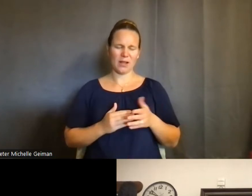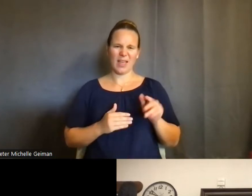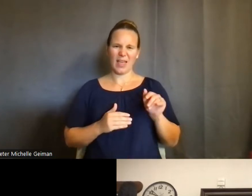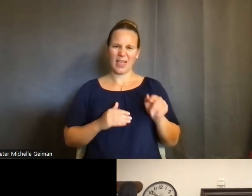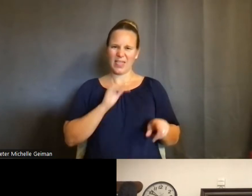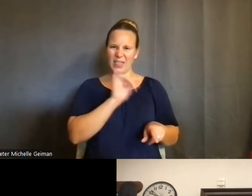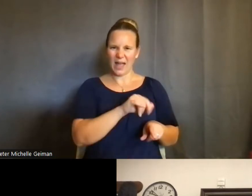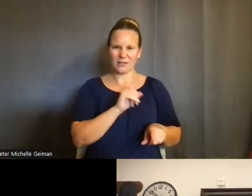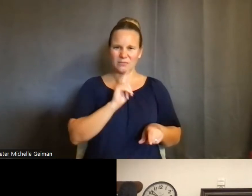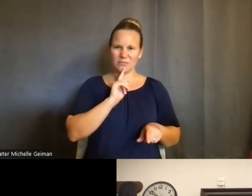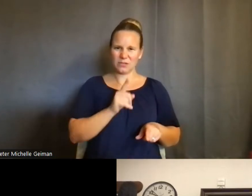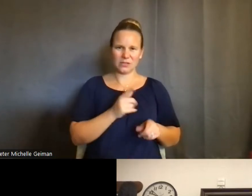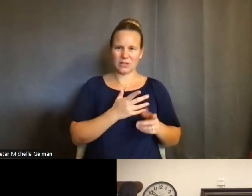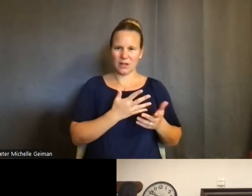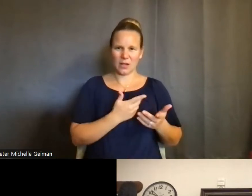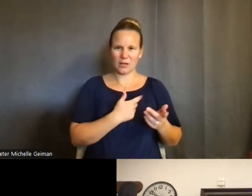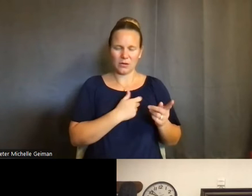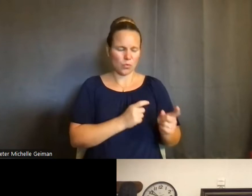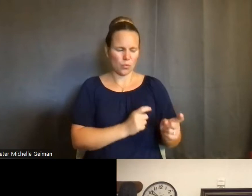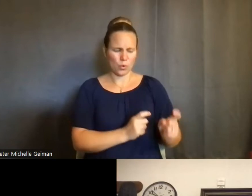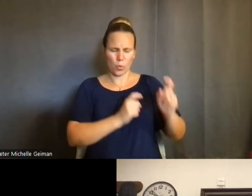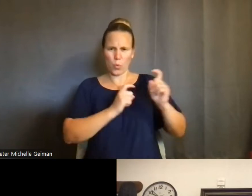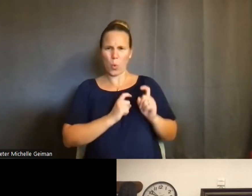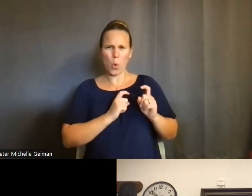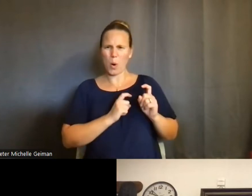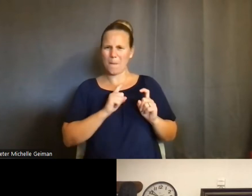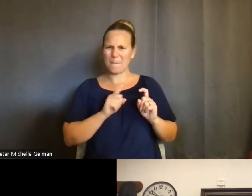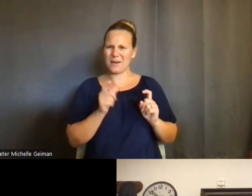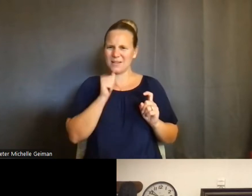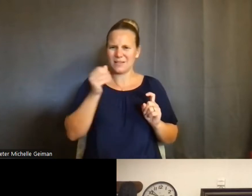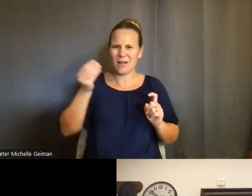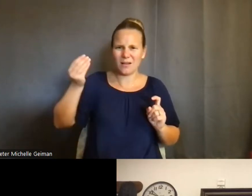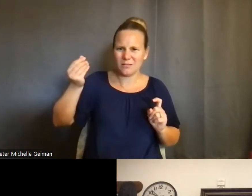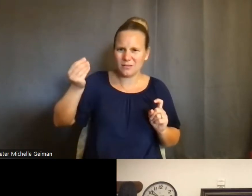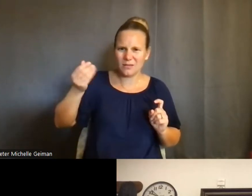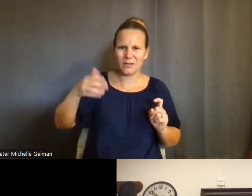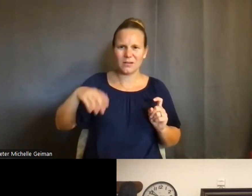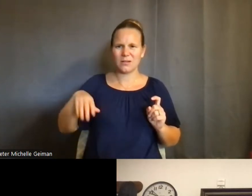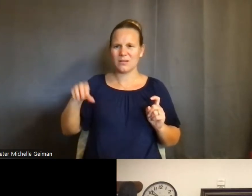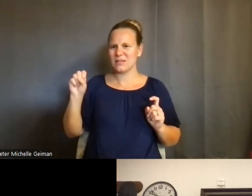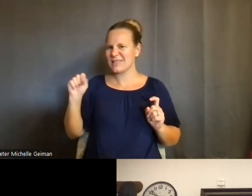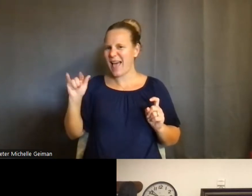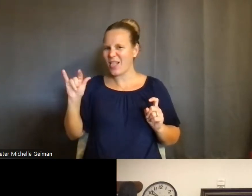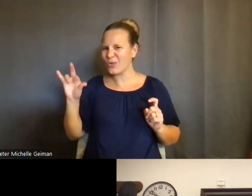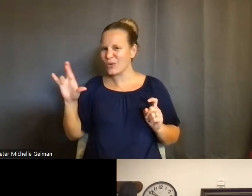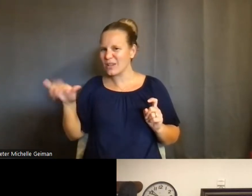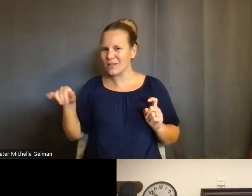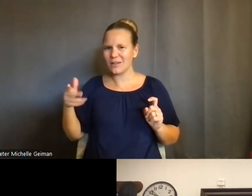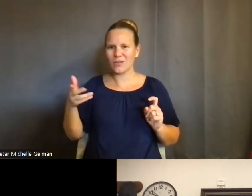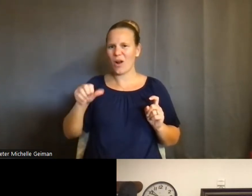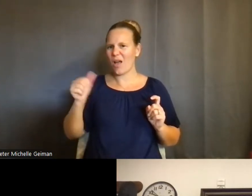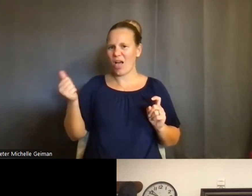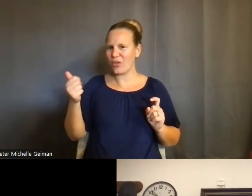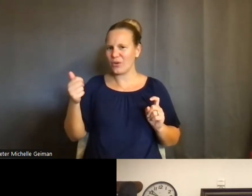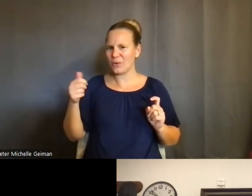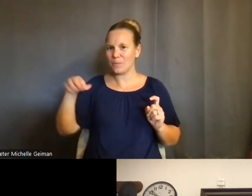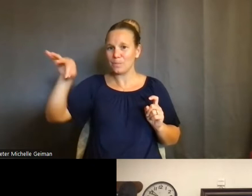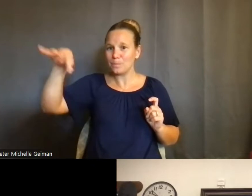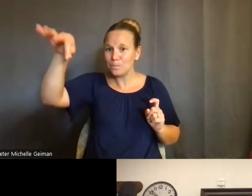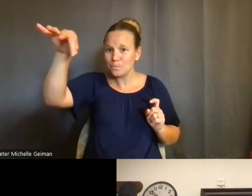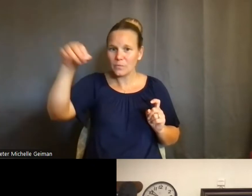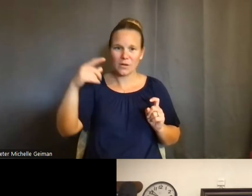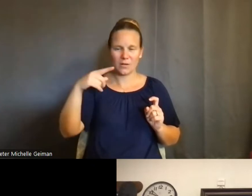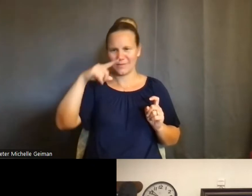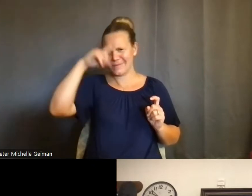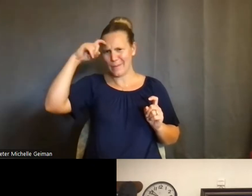intrinsic rewards that you just don't get from a salary, or from other incentives like summers off,